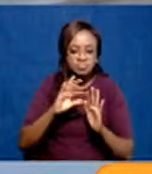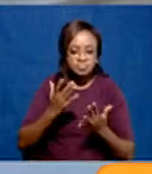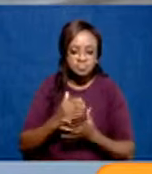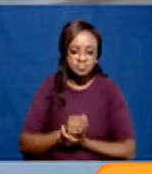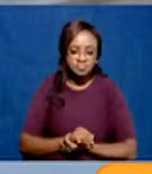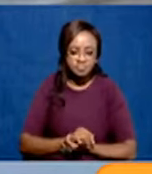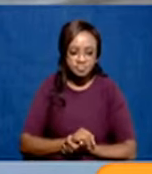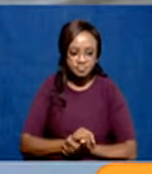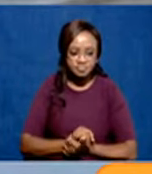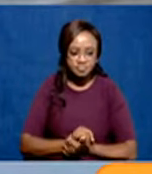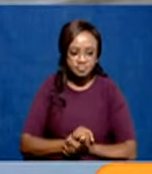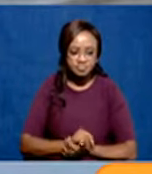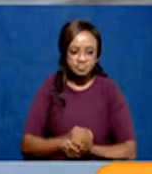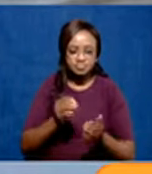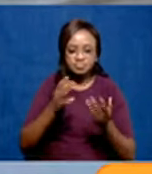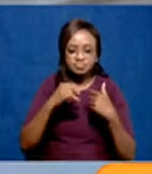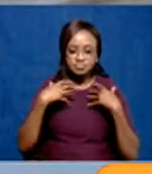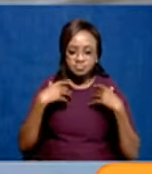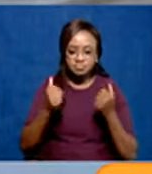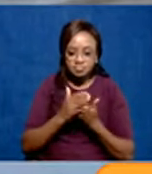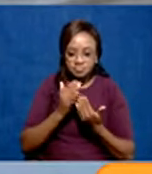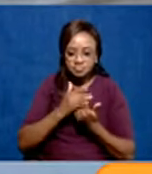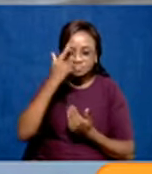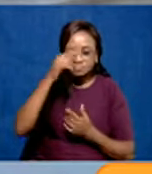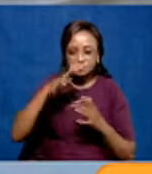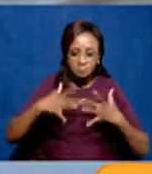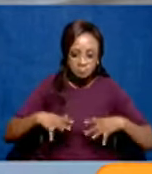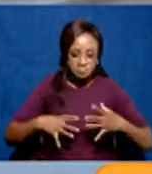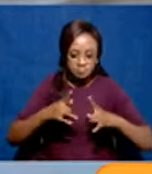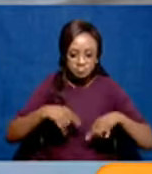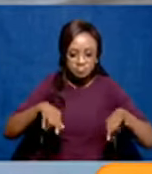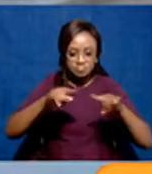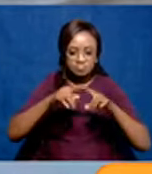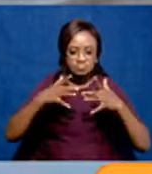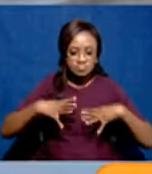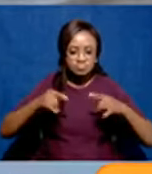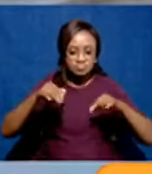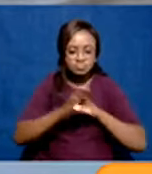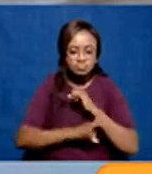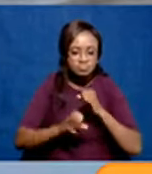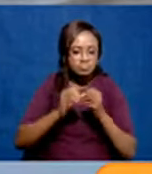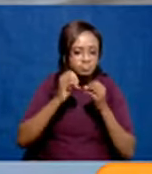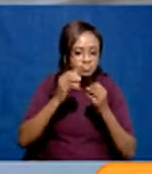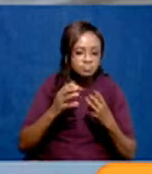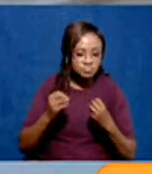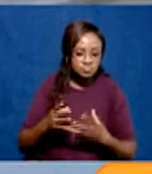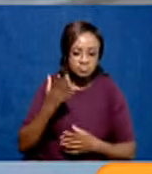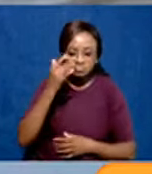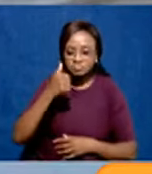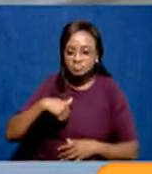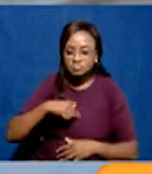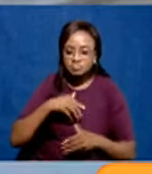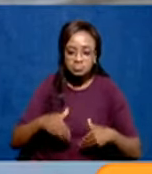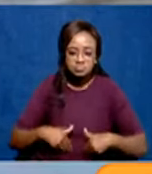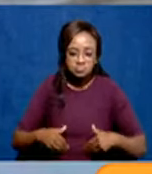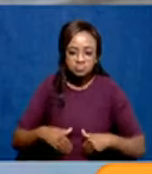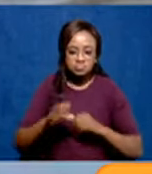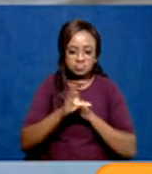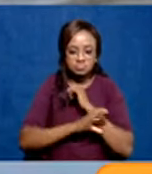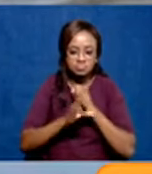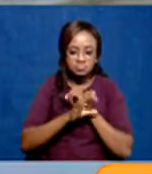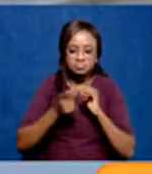Secondly, health care is for the population. What is the population of this country? We are largely a young country. We have a